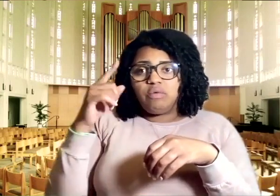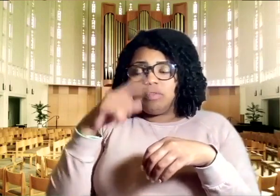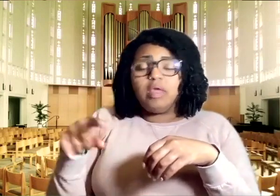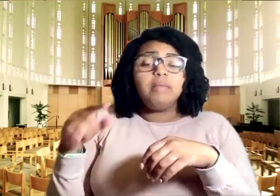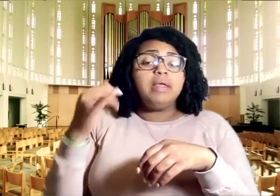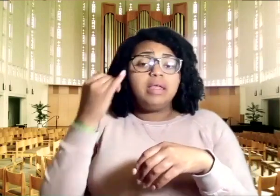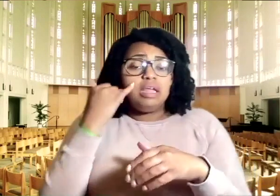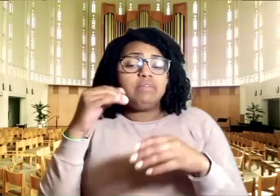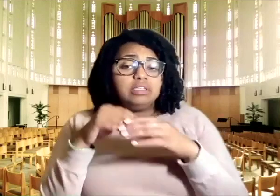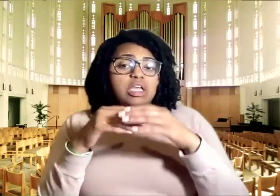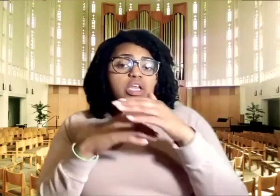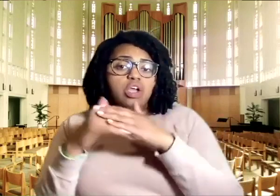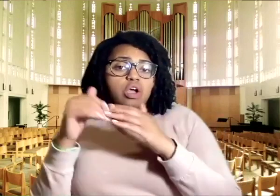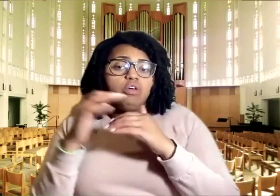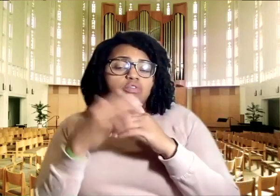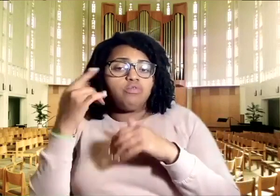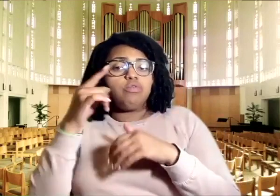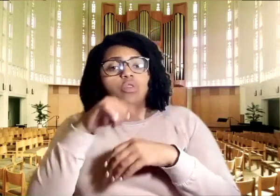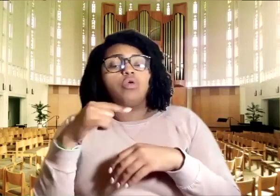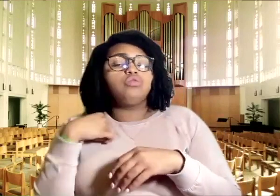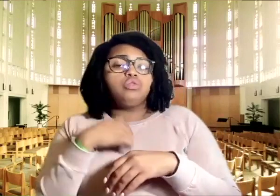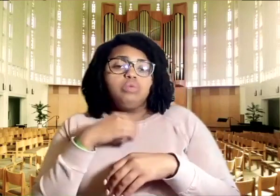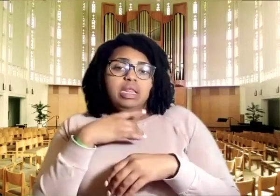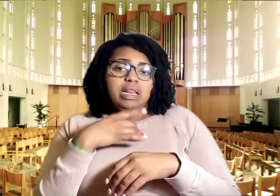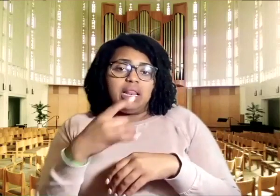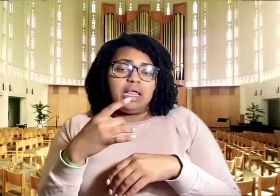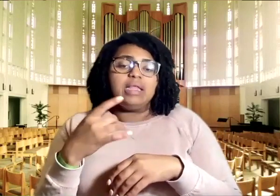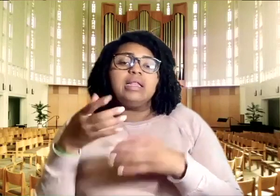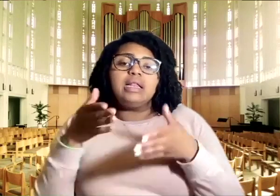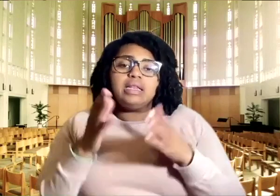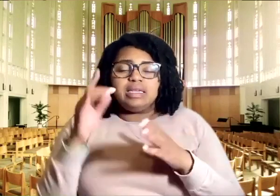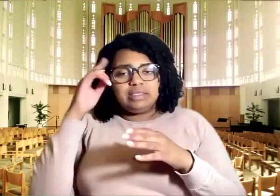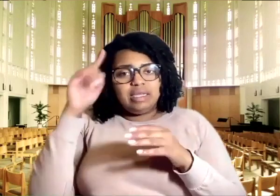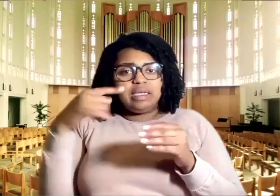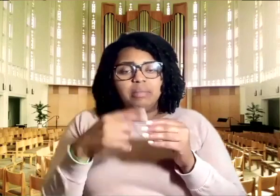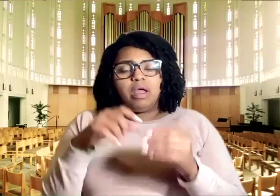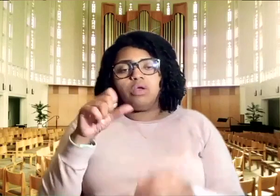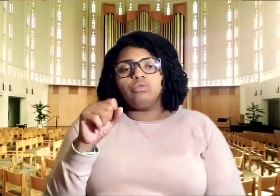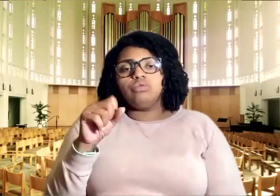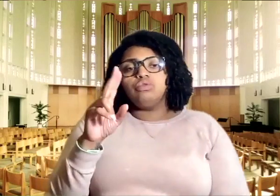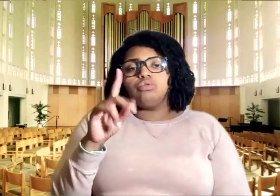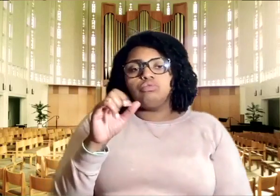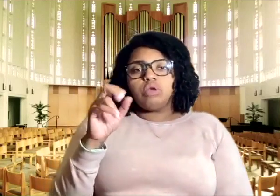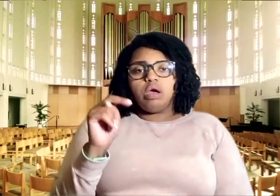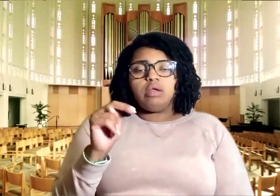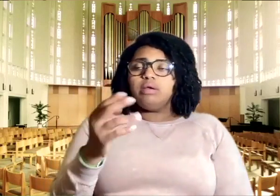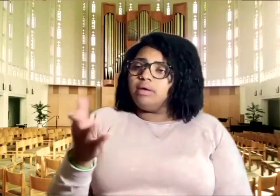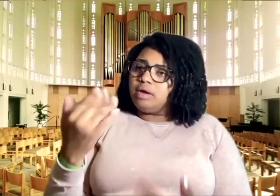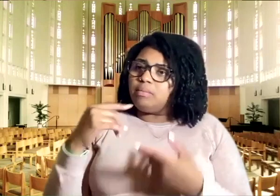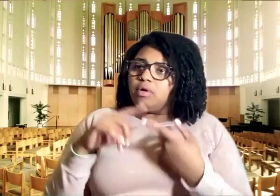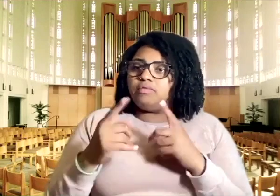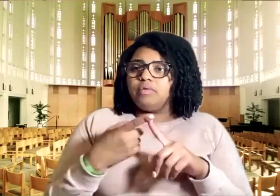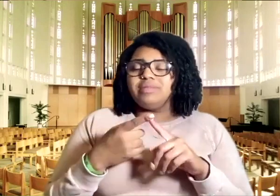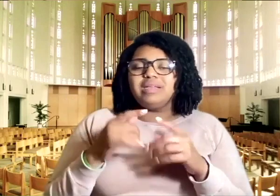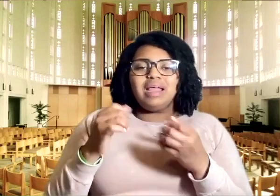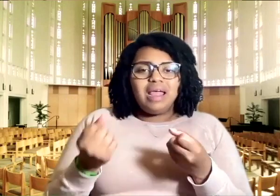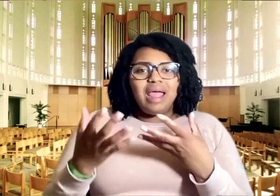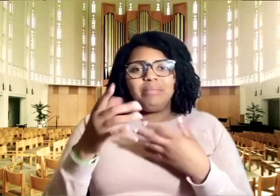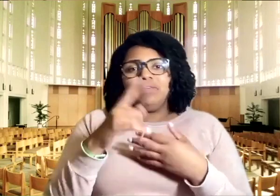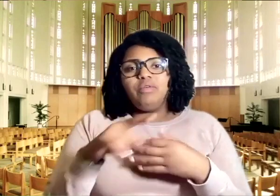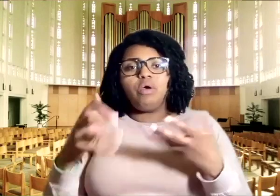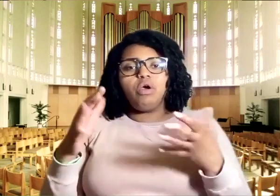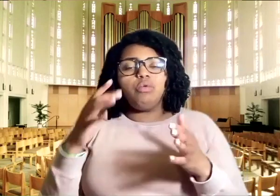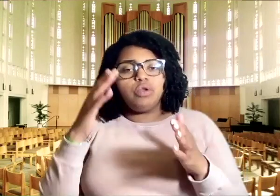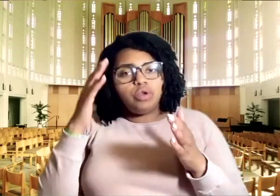we like. Let us think about Sudan. Come on, friends. How many of you knew that they've been